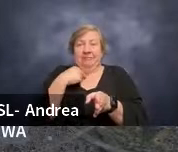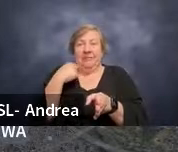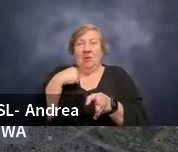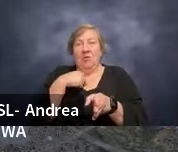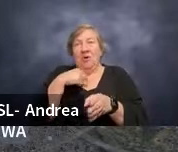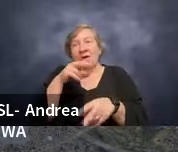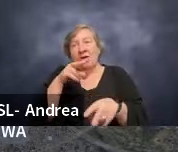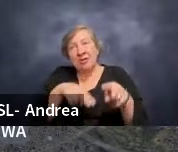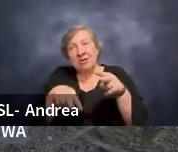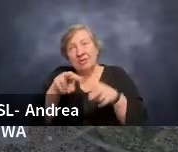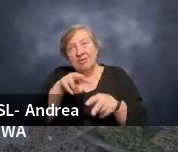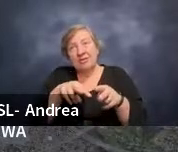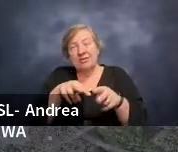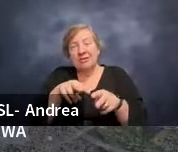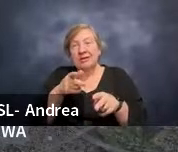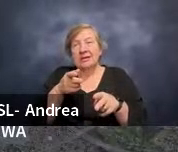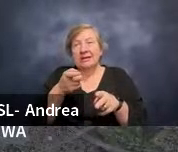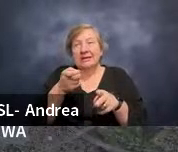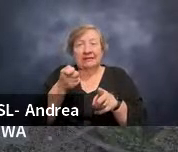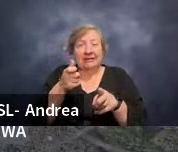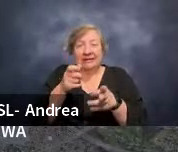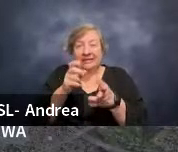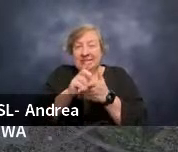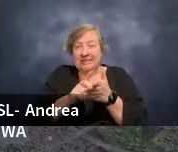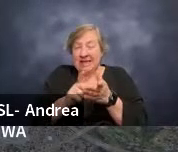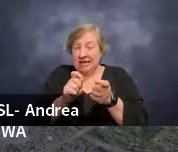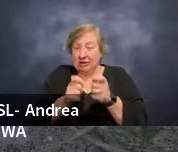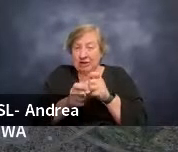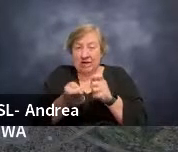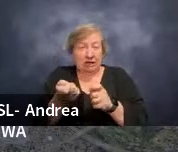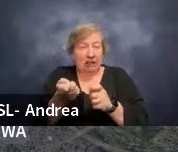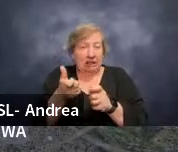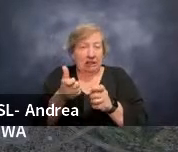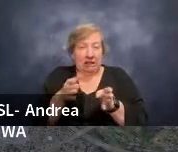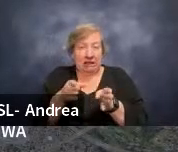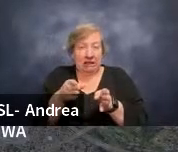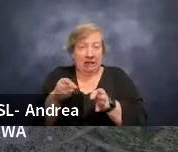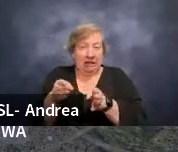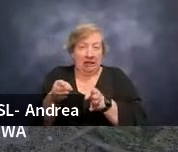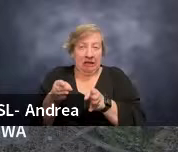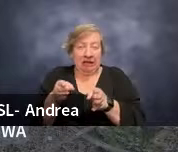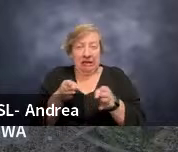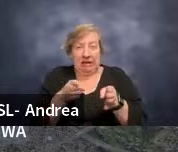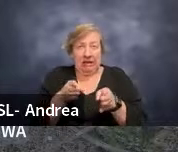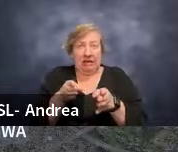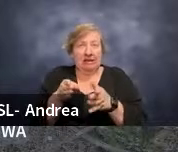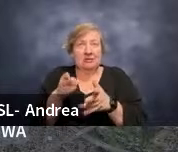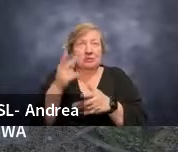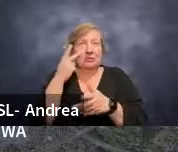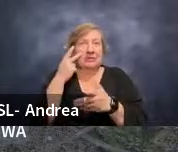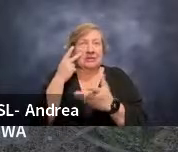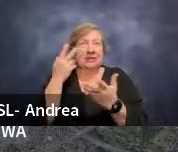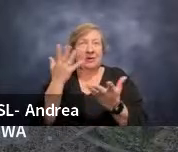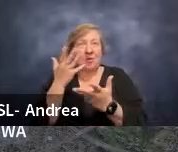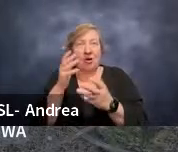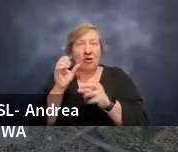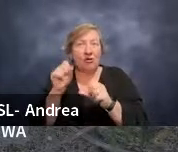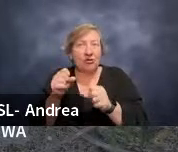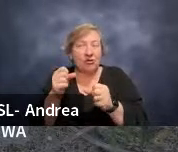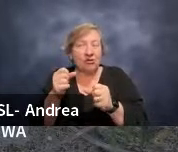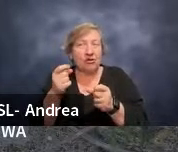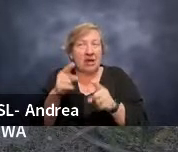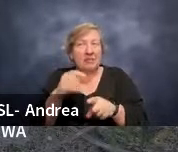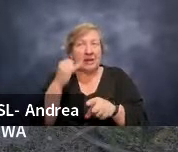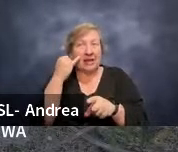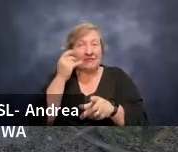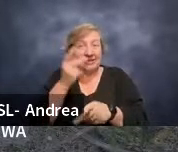just a slight design change, a slight shift to see what the trade-offs are of keeping